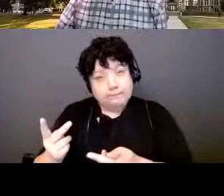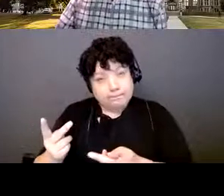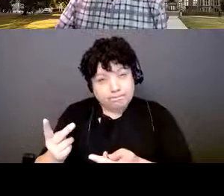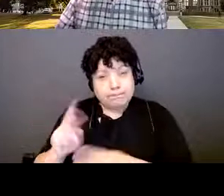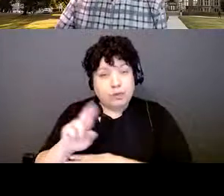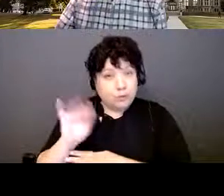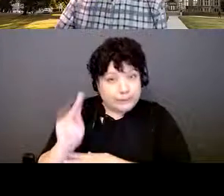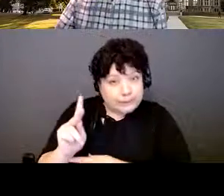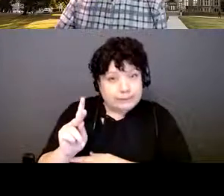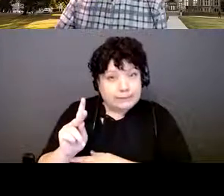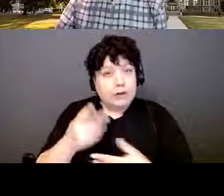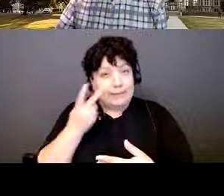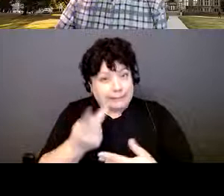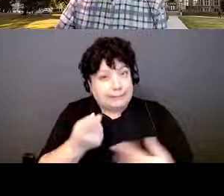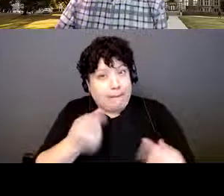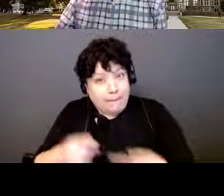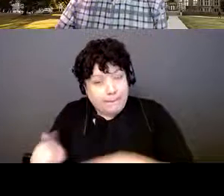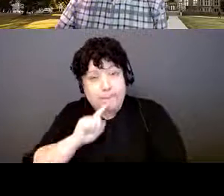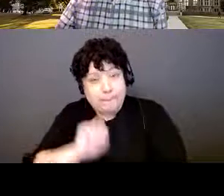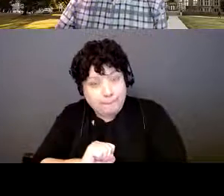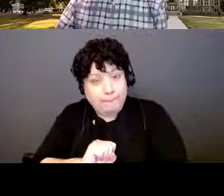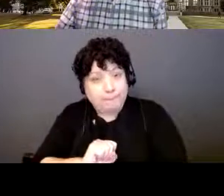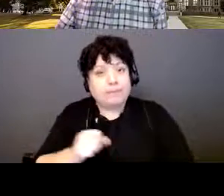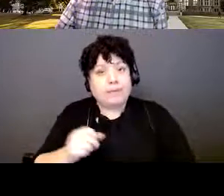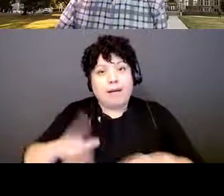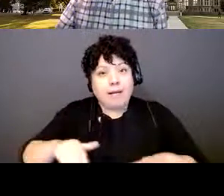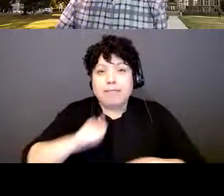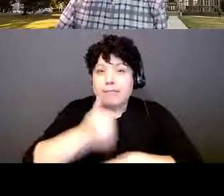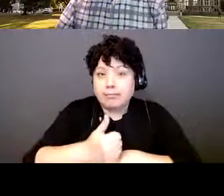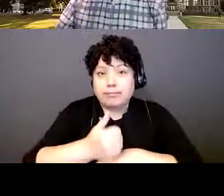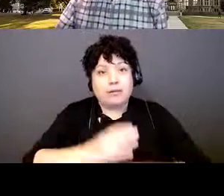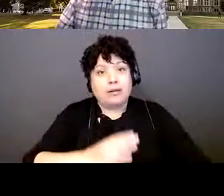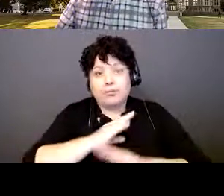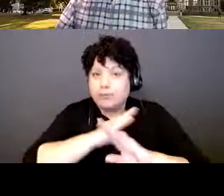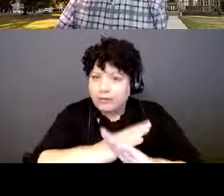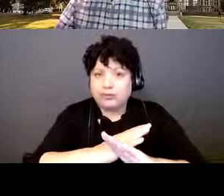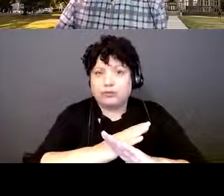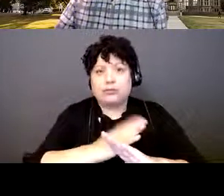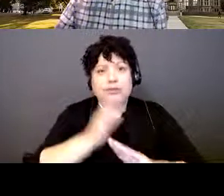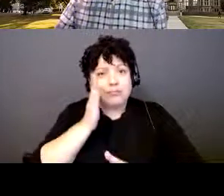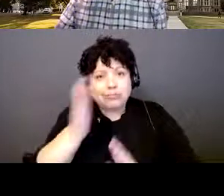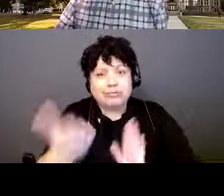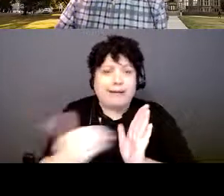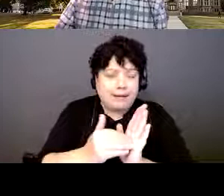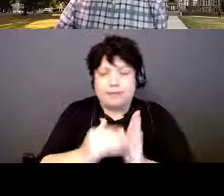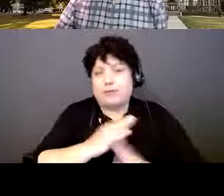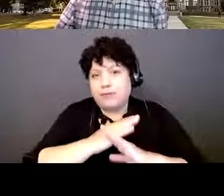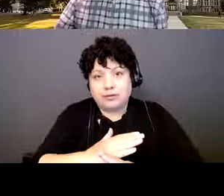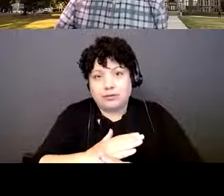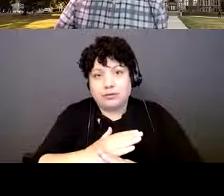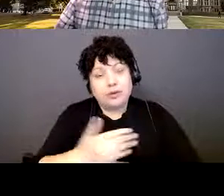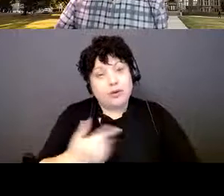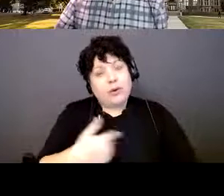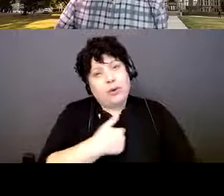things in place to prevent them from happening. And so always we're